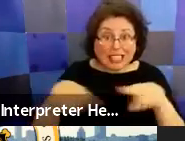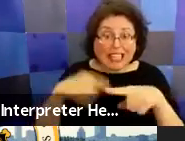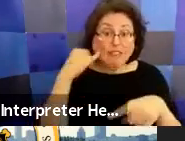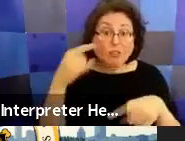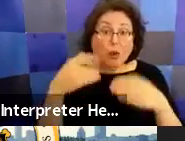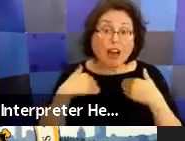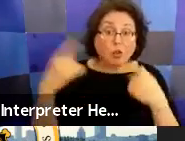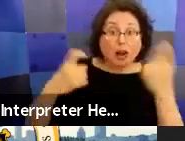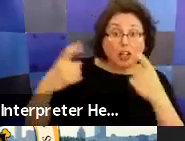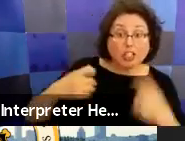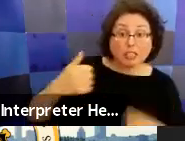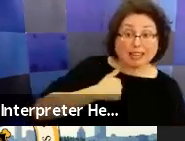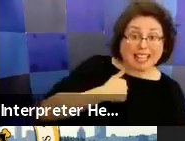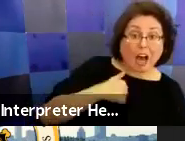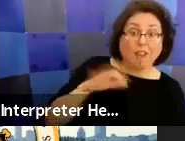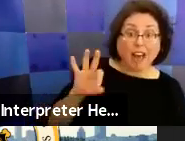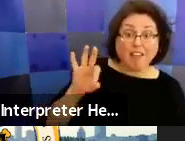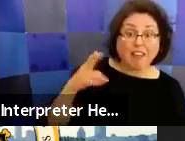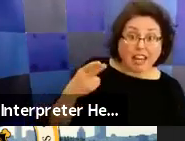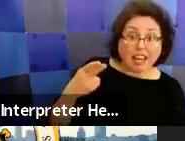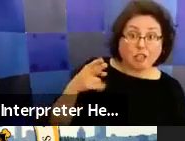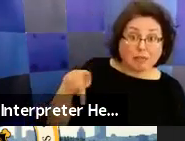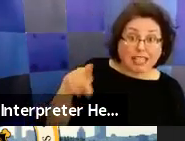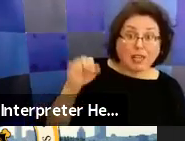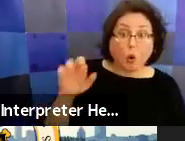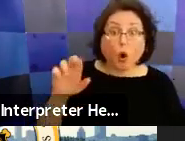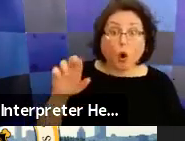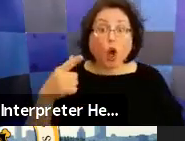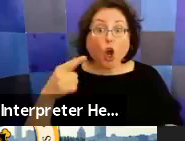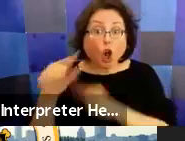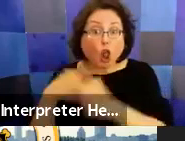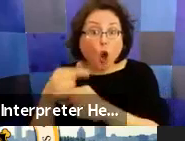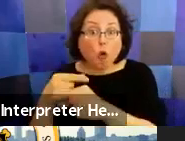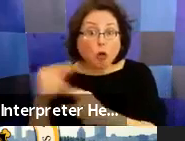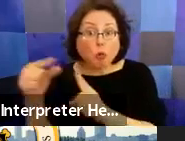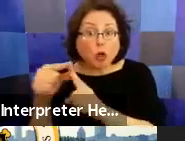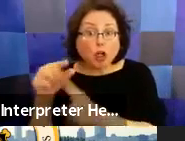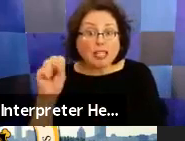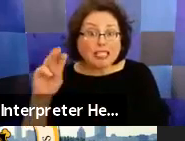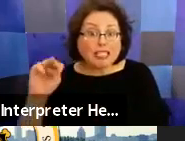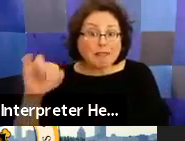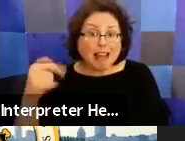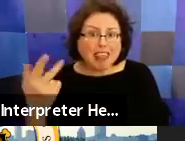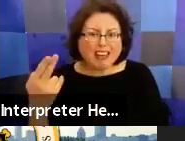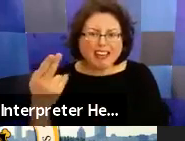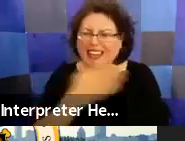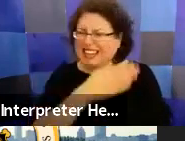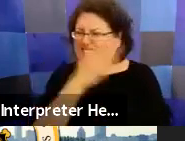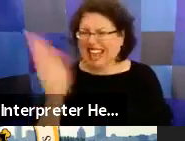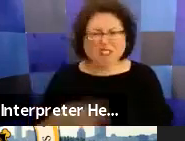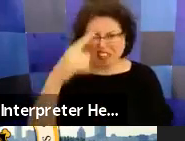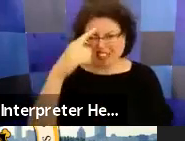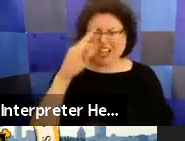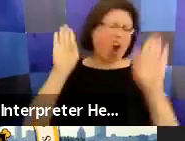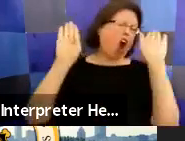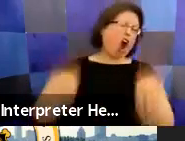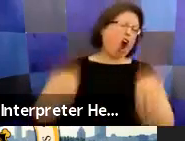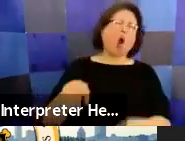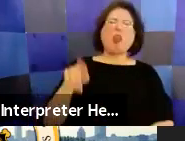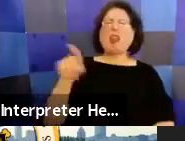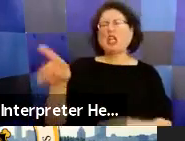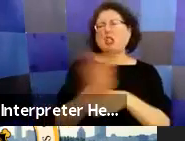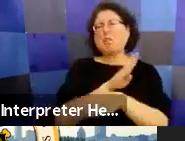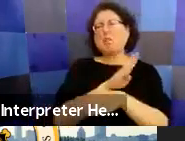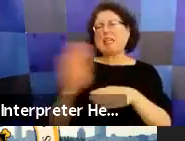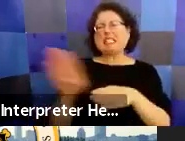myself or for FHP or for Global Wordsmiths, never worry about, you know, we're too busy to ask questions. That's